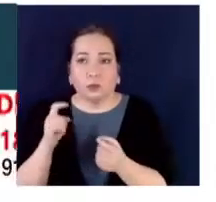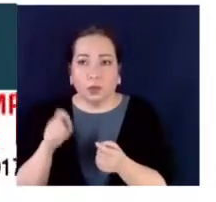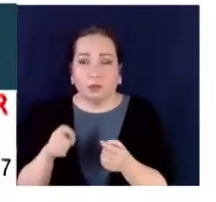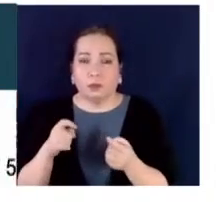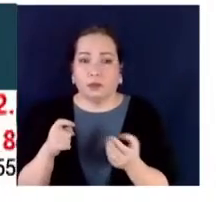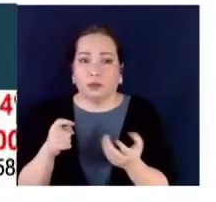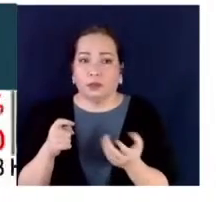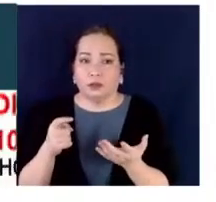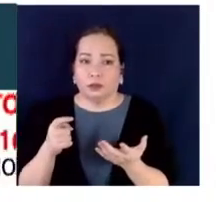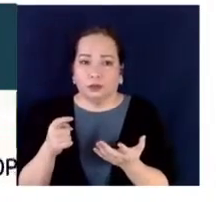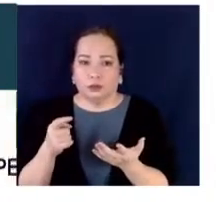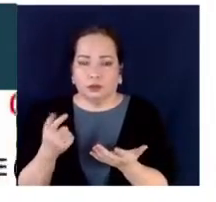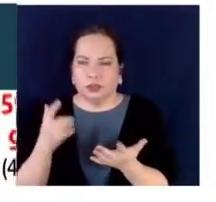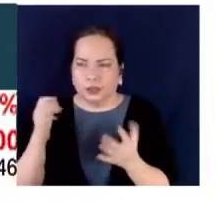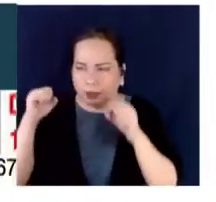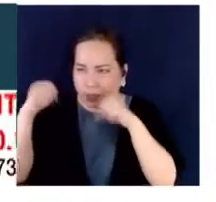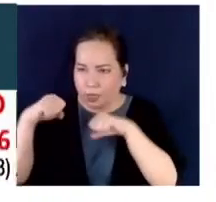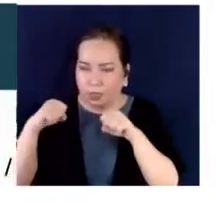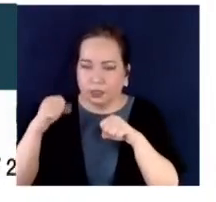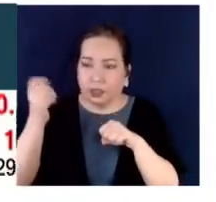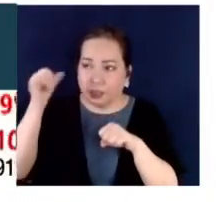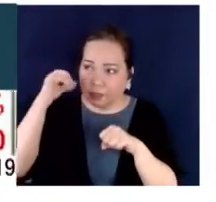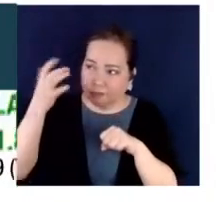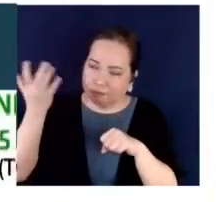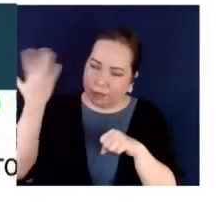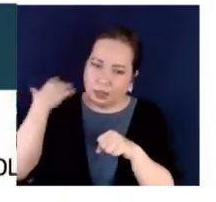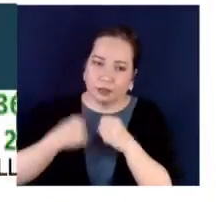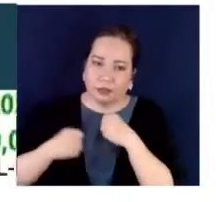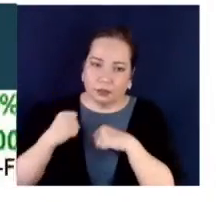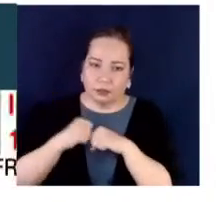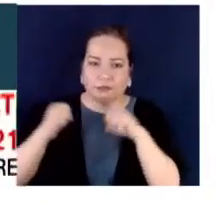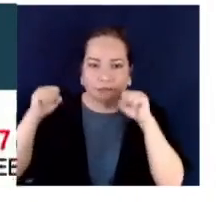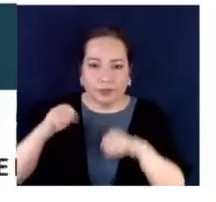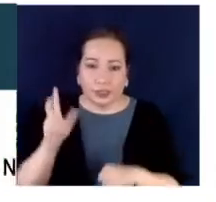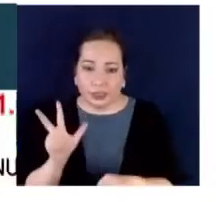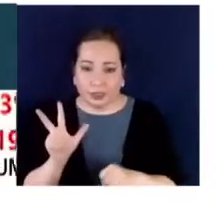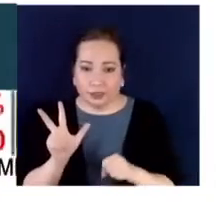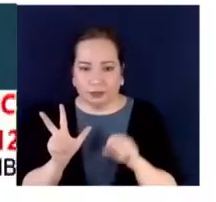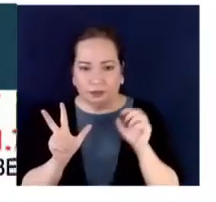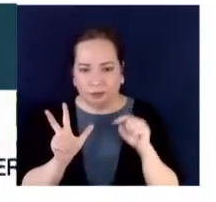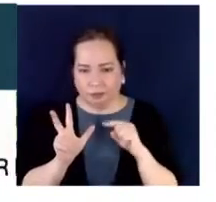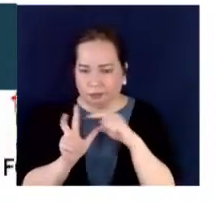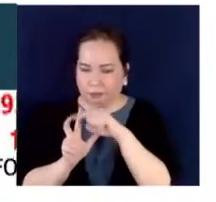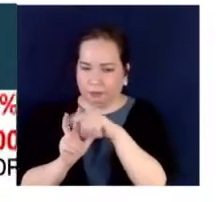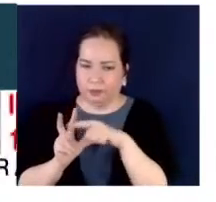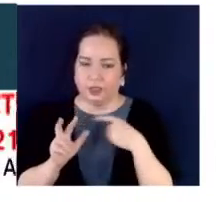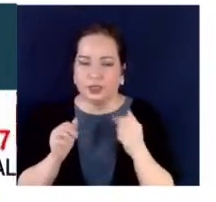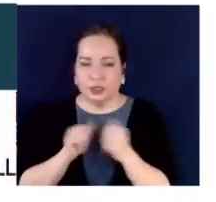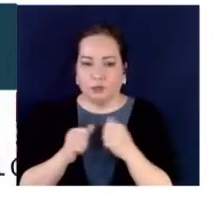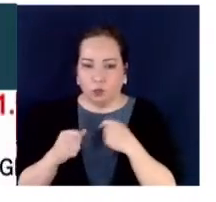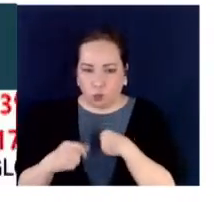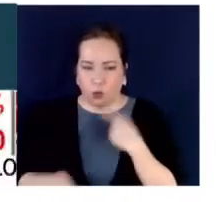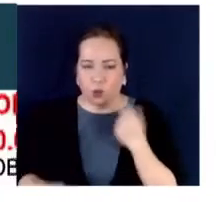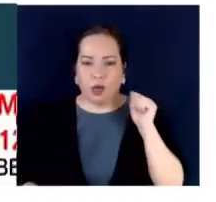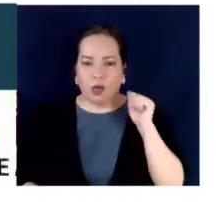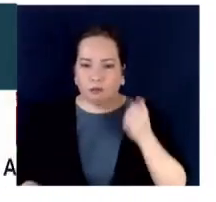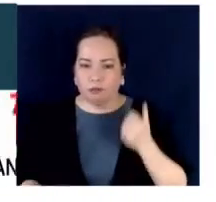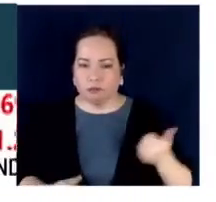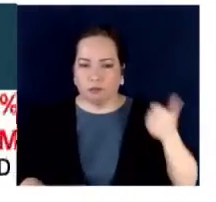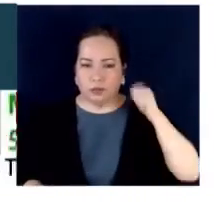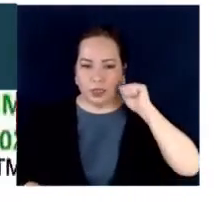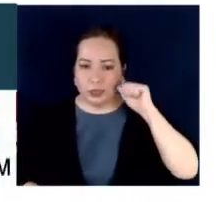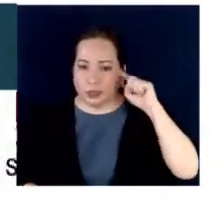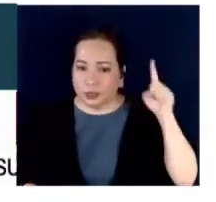CEO of AstraZeneca, myself, and Secretary Galvez. Now, the tripartite, what is important about that, it protects